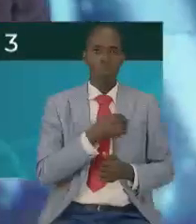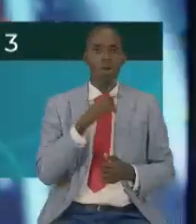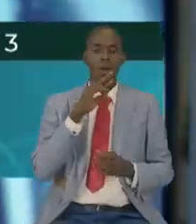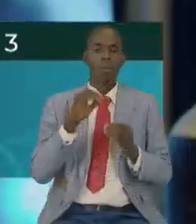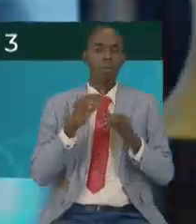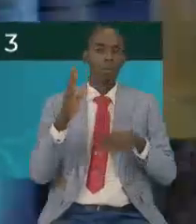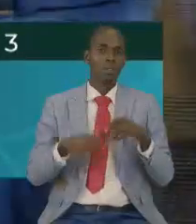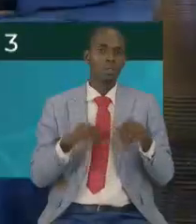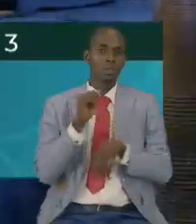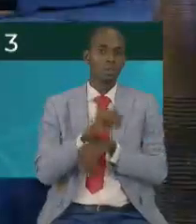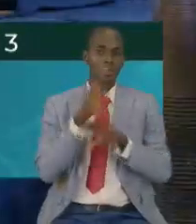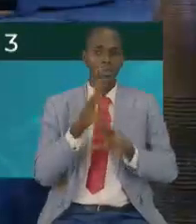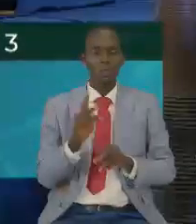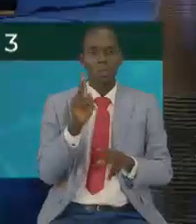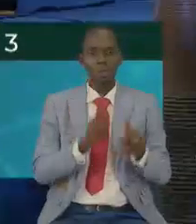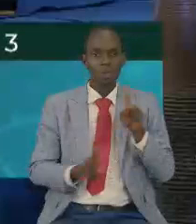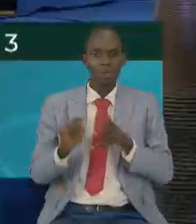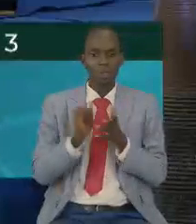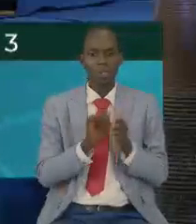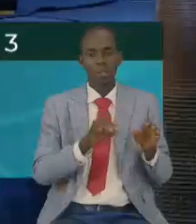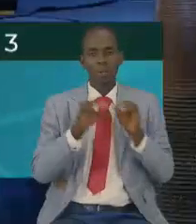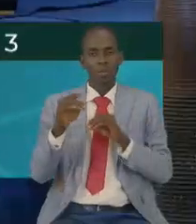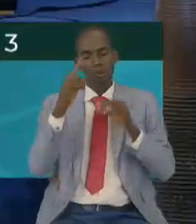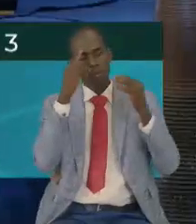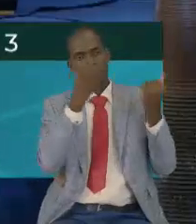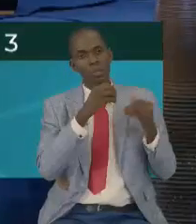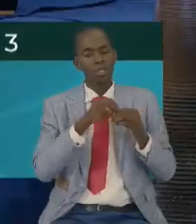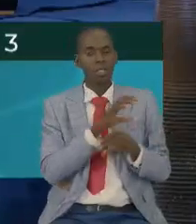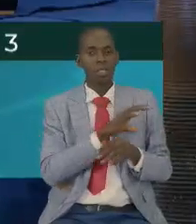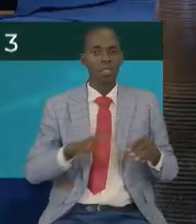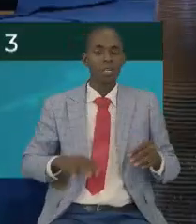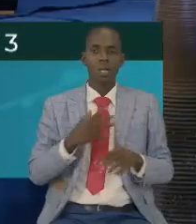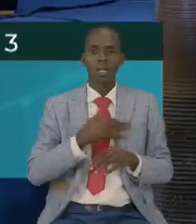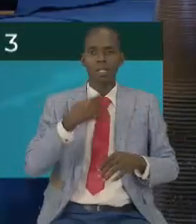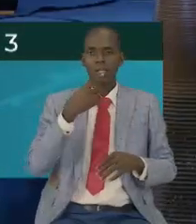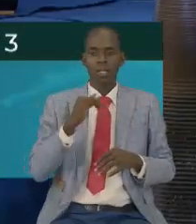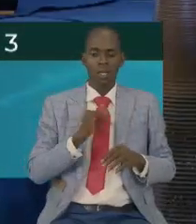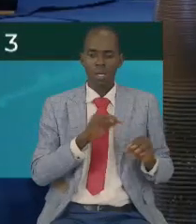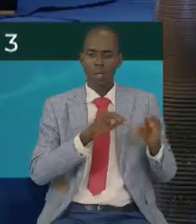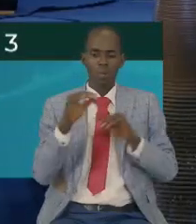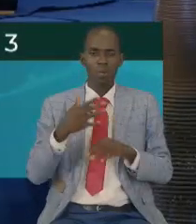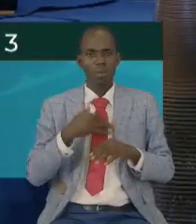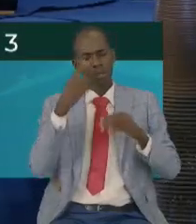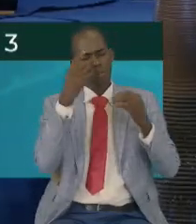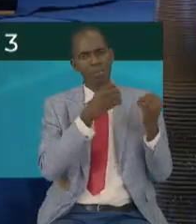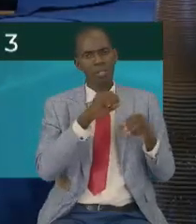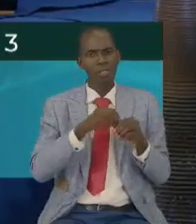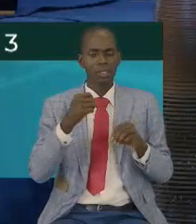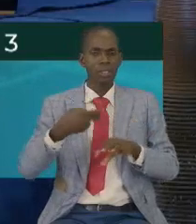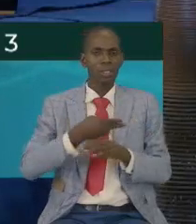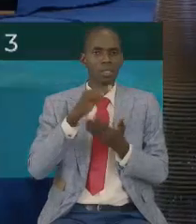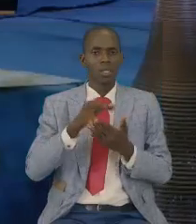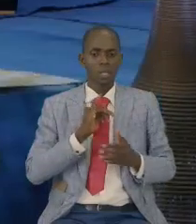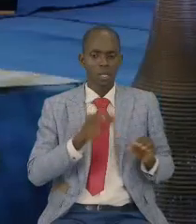in Christ and they say, I put my faith in the Lamb. I put my faith in the Lion of the tribe